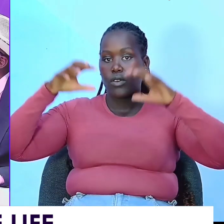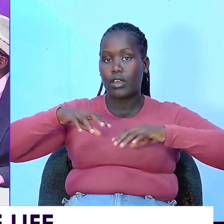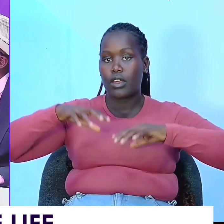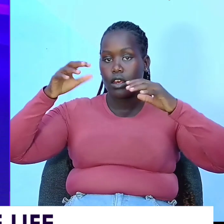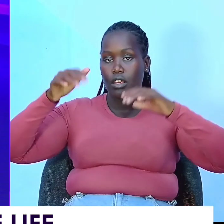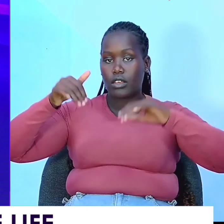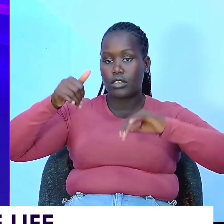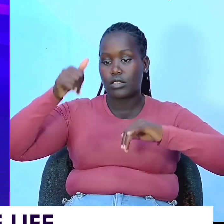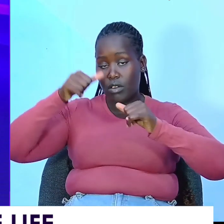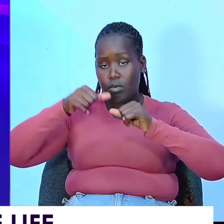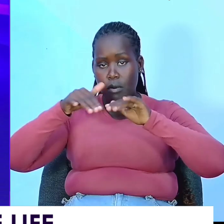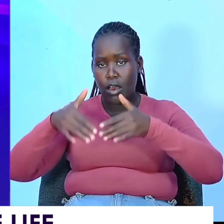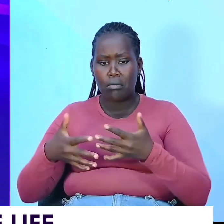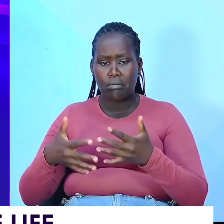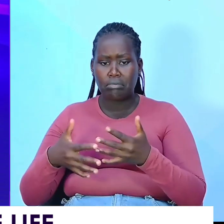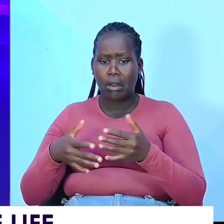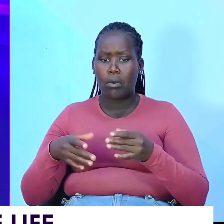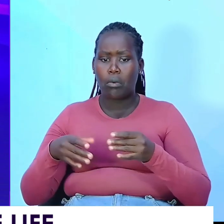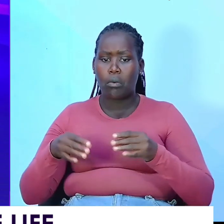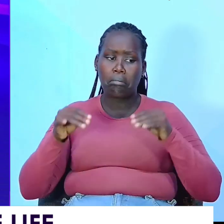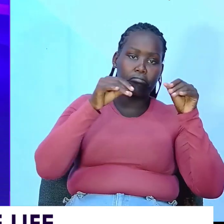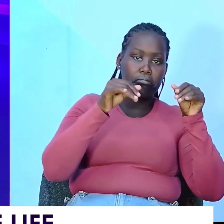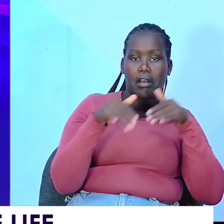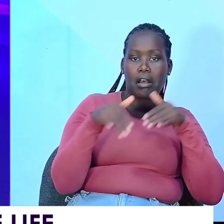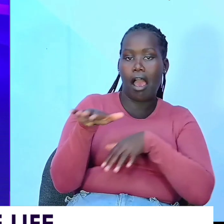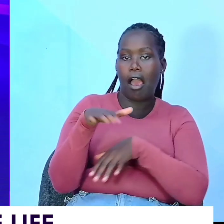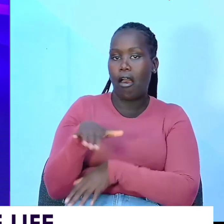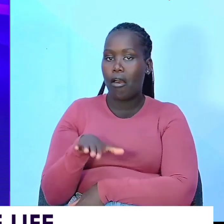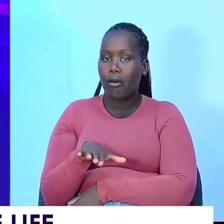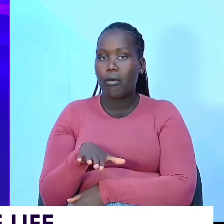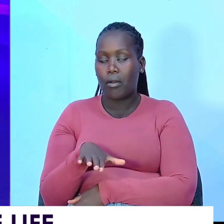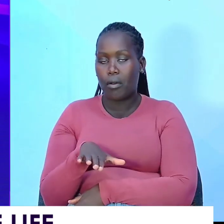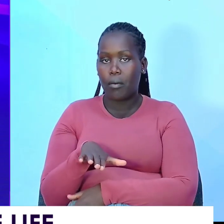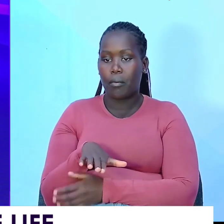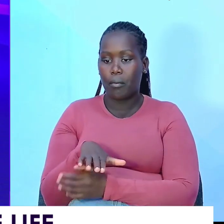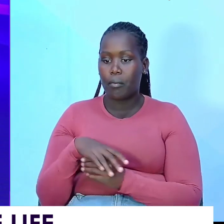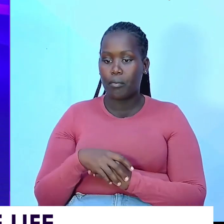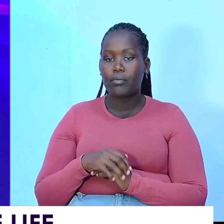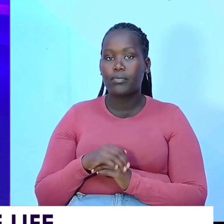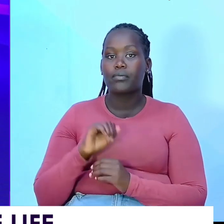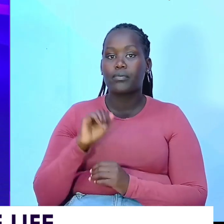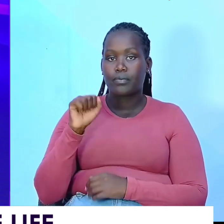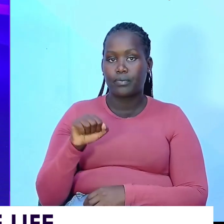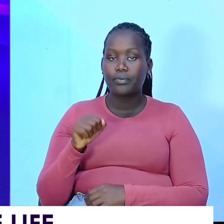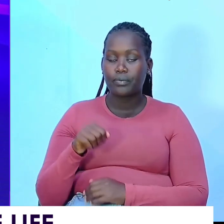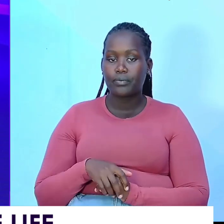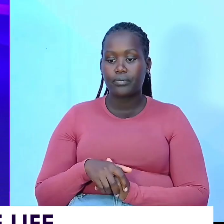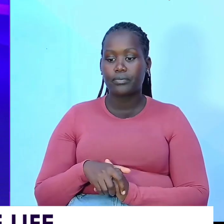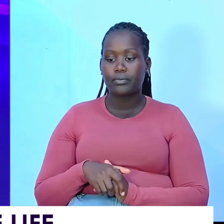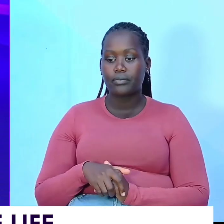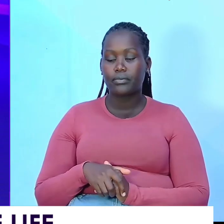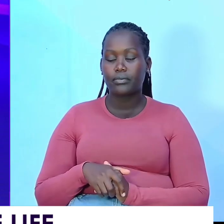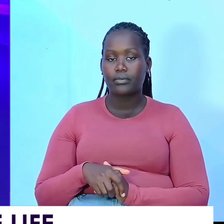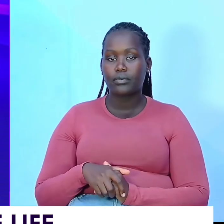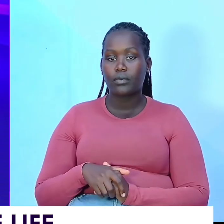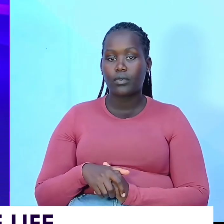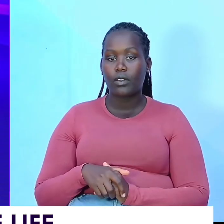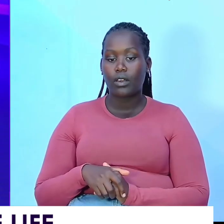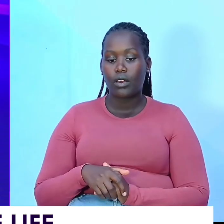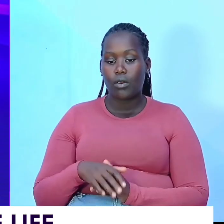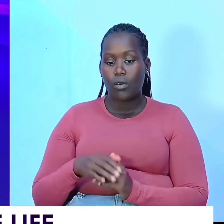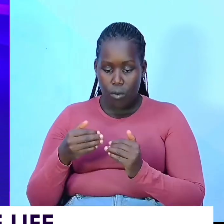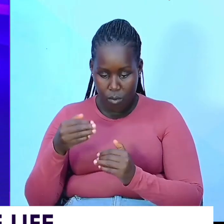dusty it was? Yeah, exactly. So we do not want to get back there. Yeah. Let's just learn to be grateful. Just